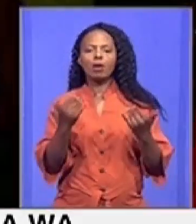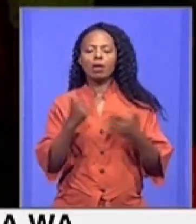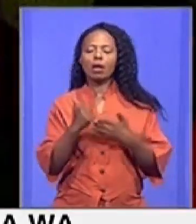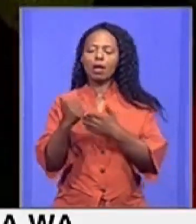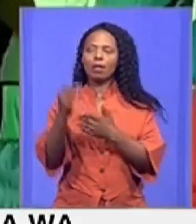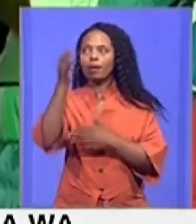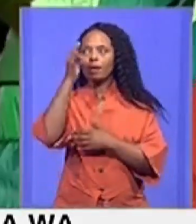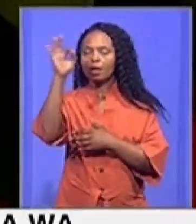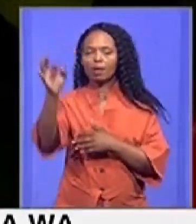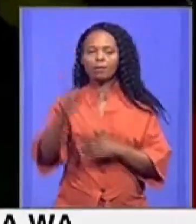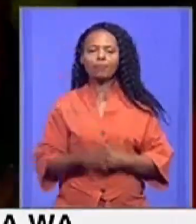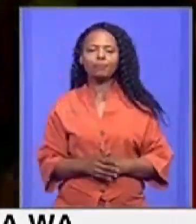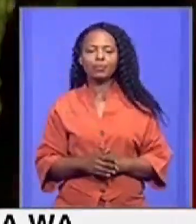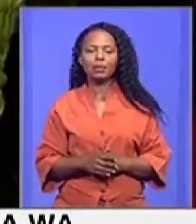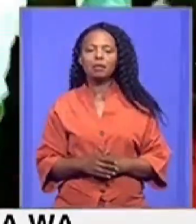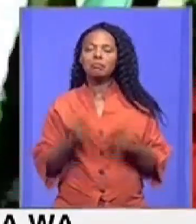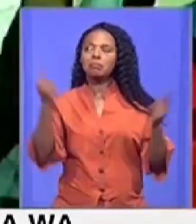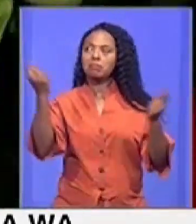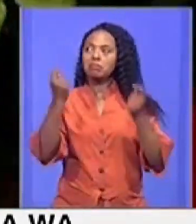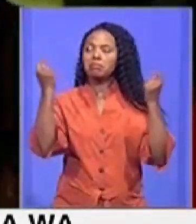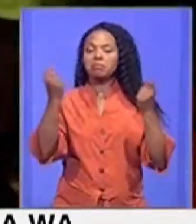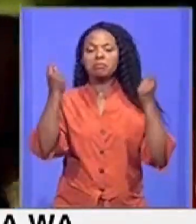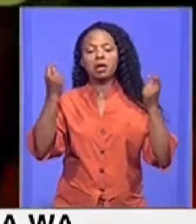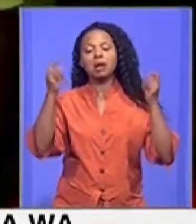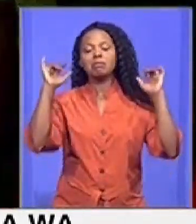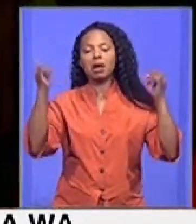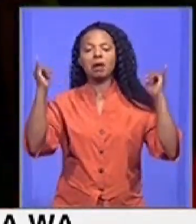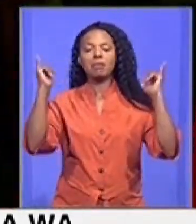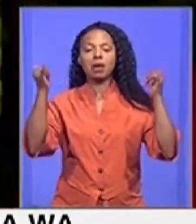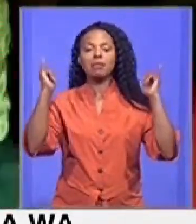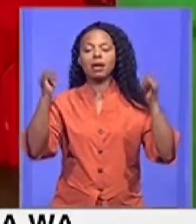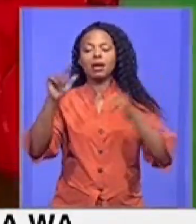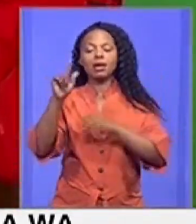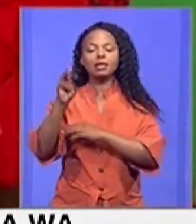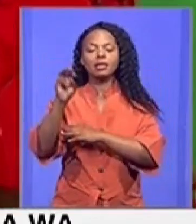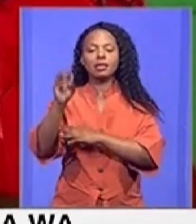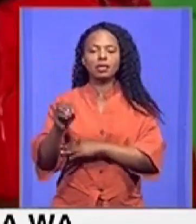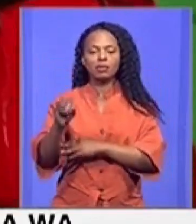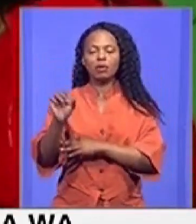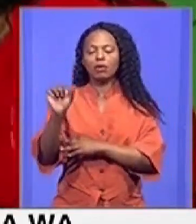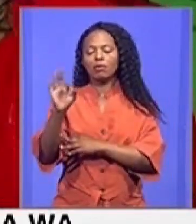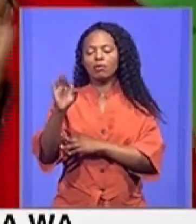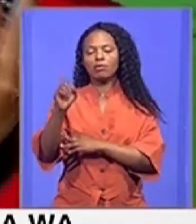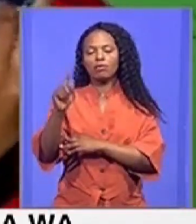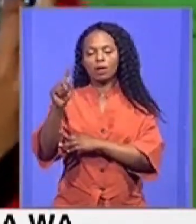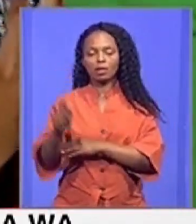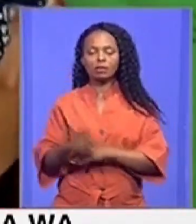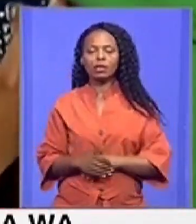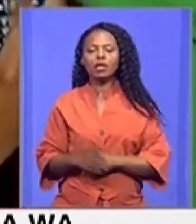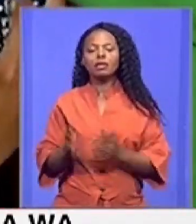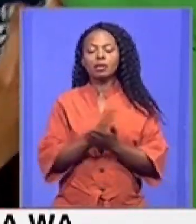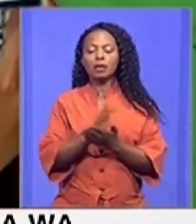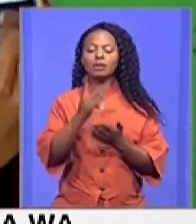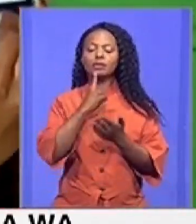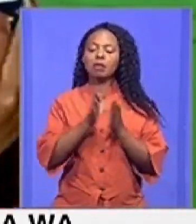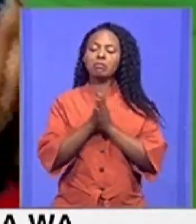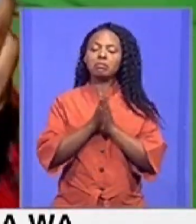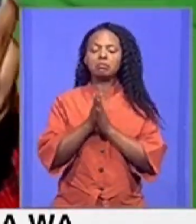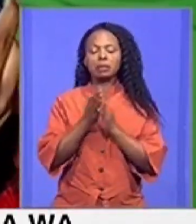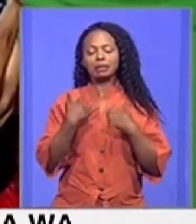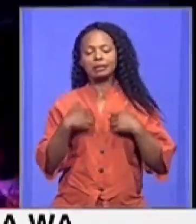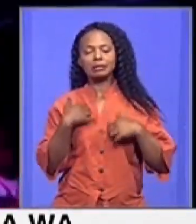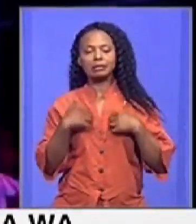Ke monyaka ka hohle ha ho lebelletswe mokete ona wa Lemo. Bang bare ba lebelletse ka tshepo ketsahalo ena